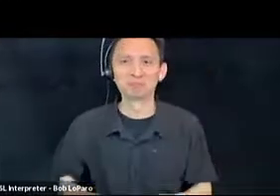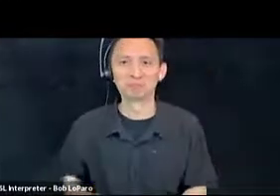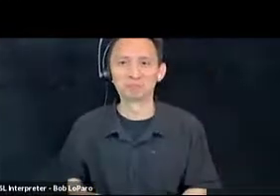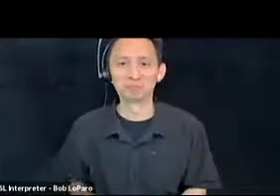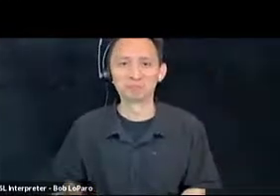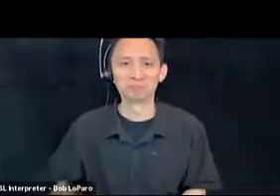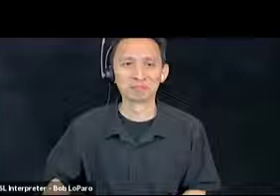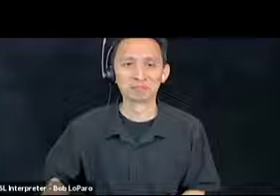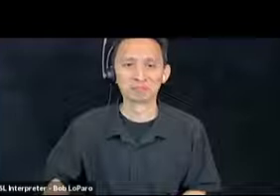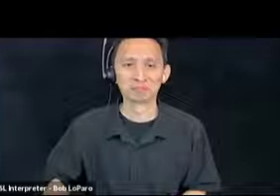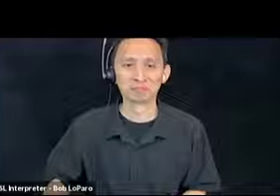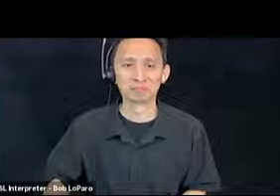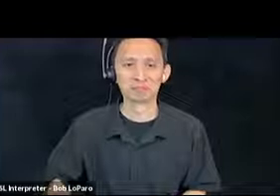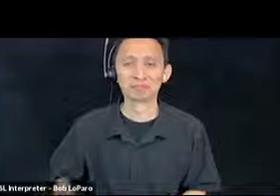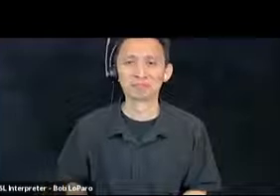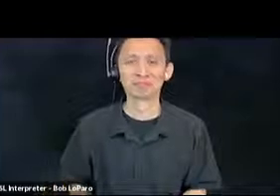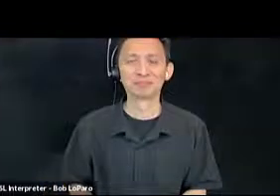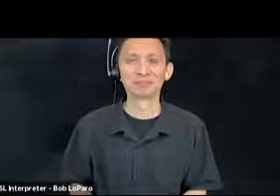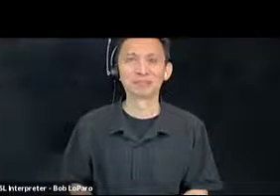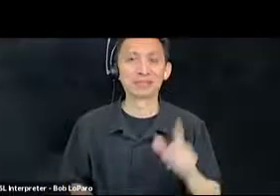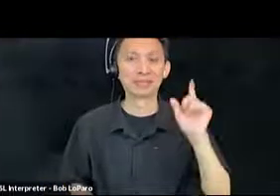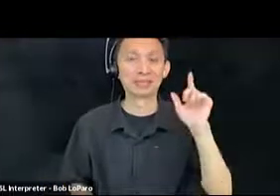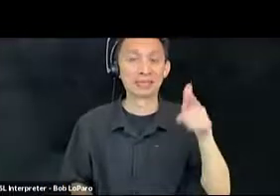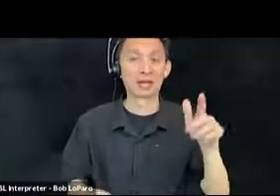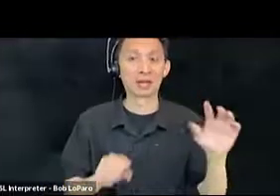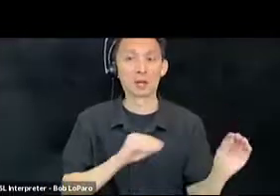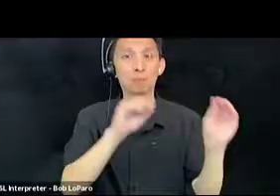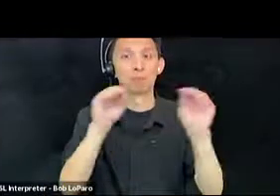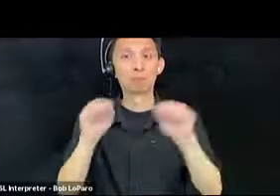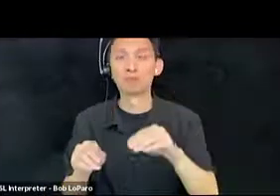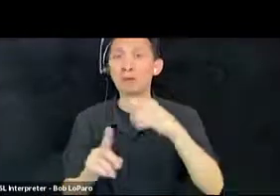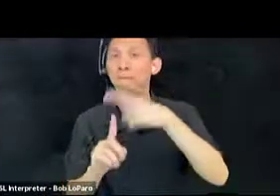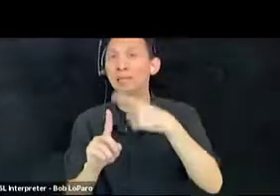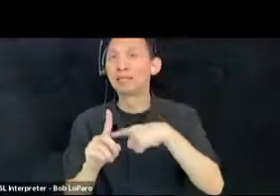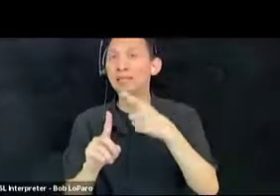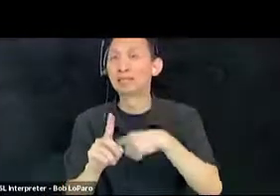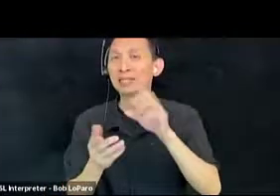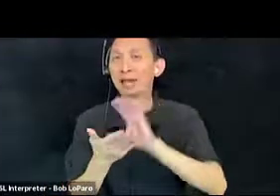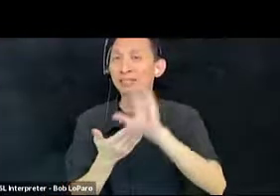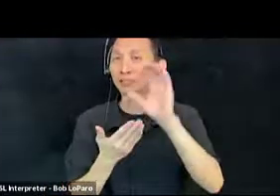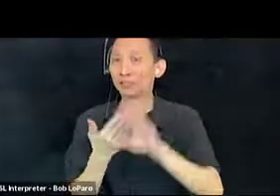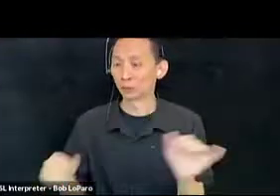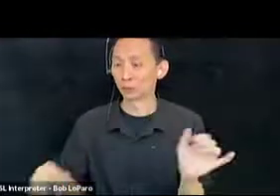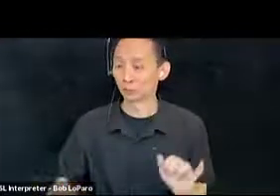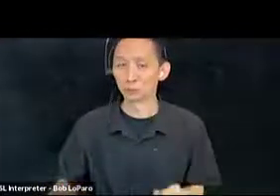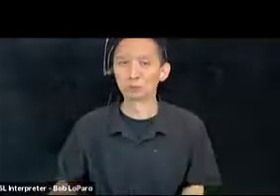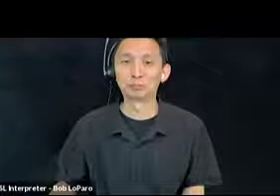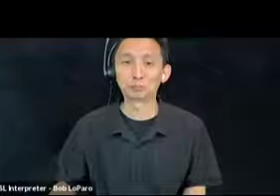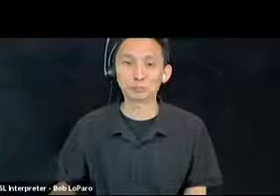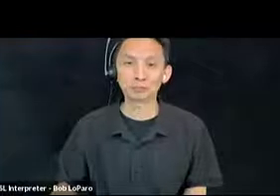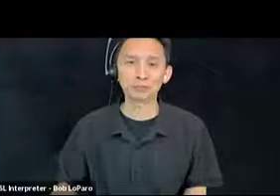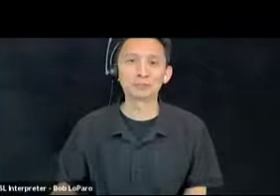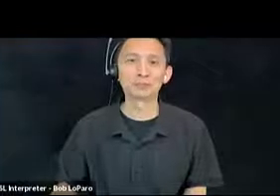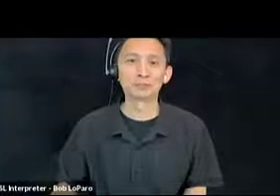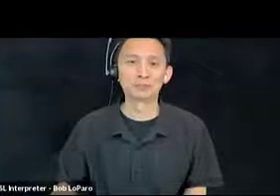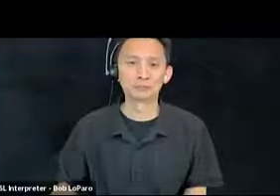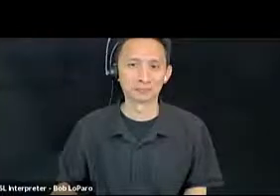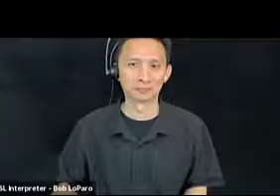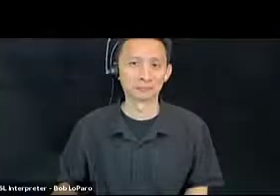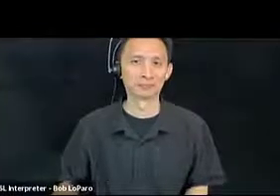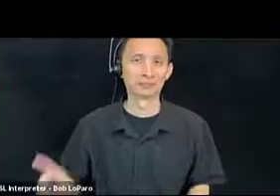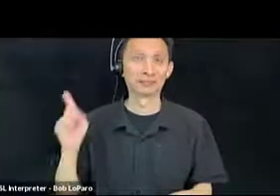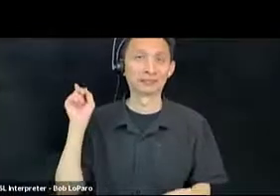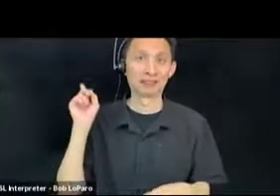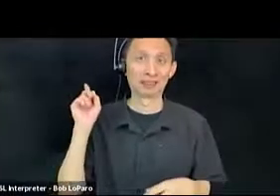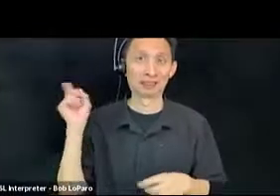And then we can move to a monthly calendar. So this might include multiple weeks in the picture that we see here. It looks like, again, we're set up